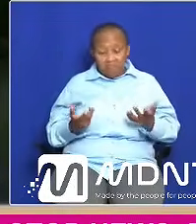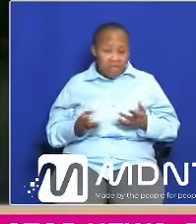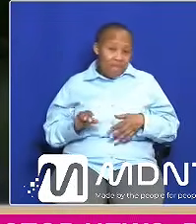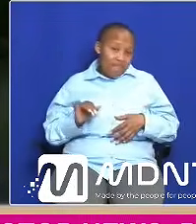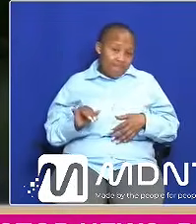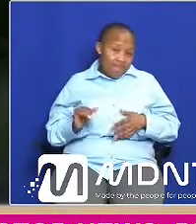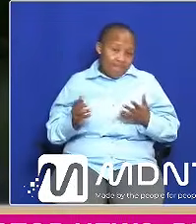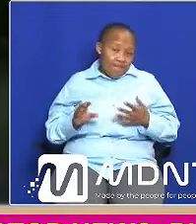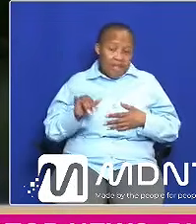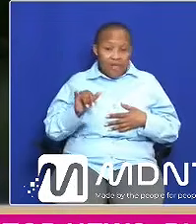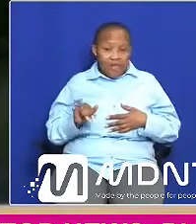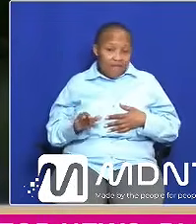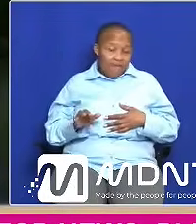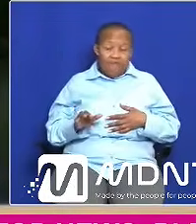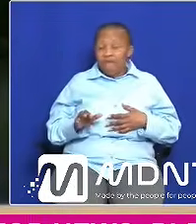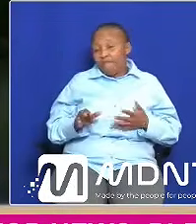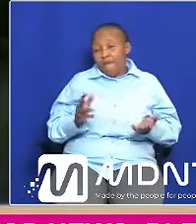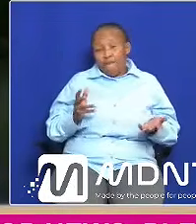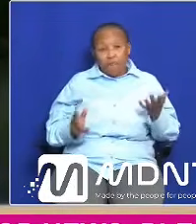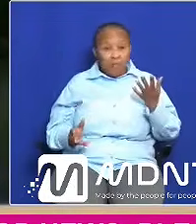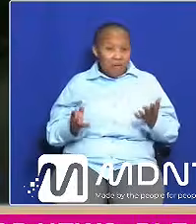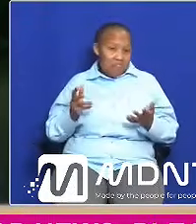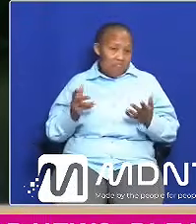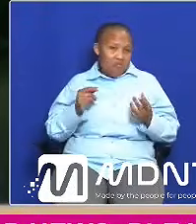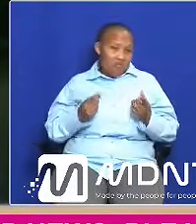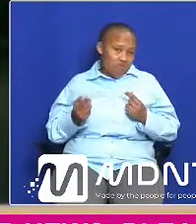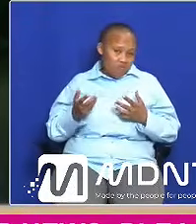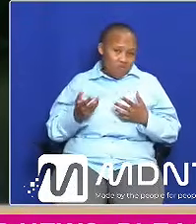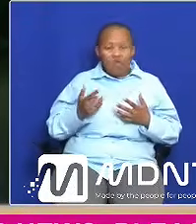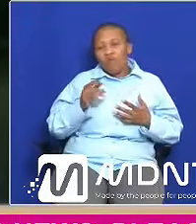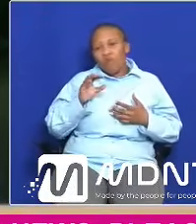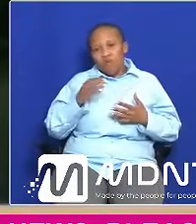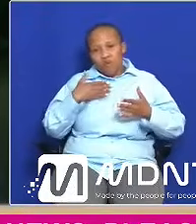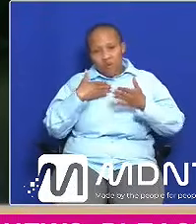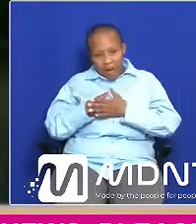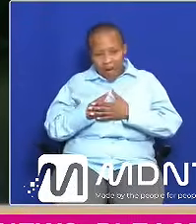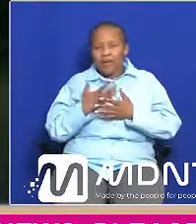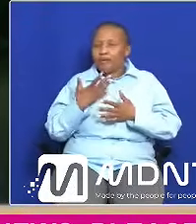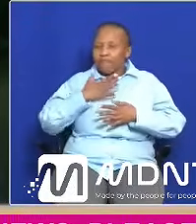perhaps there's room to forgive that you don't remember. And